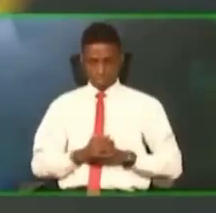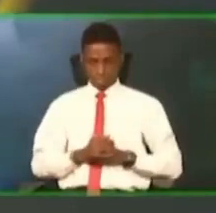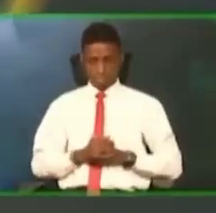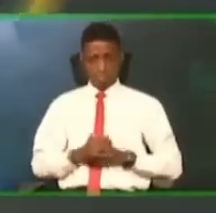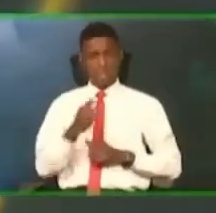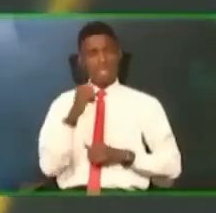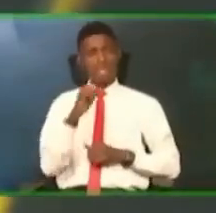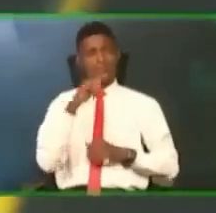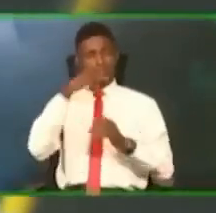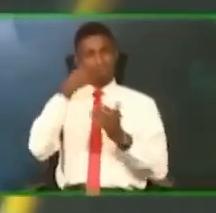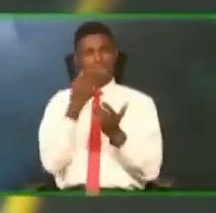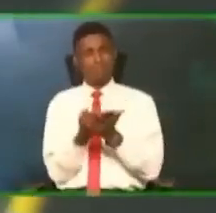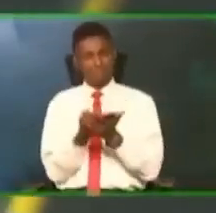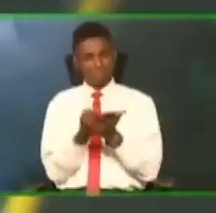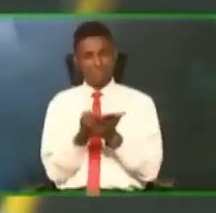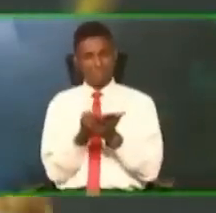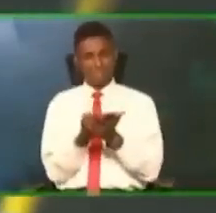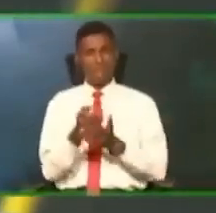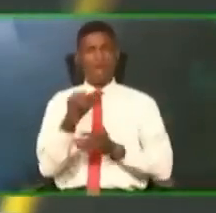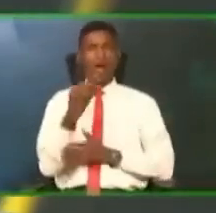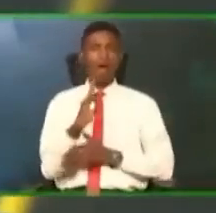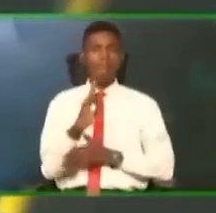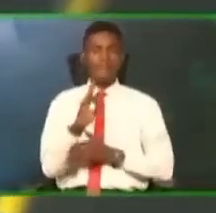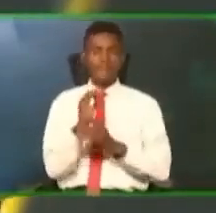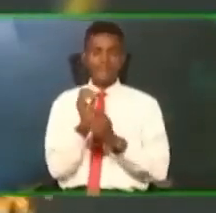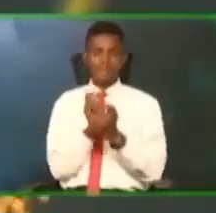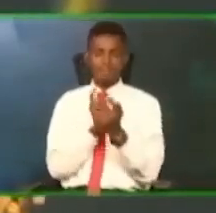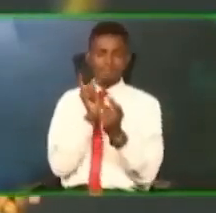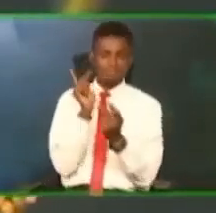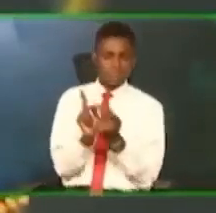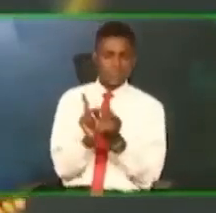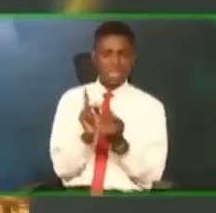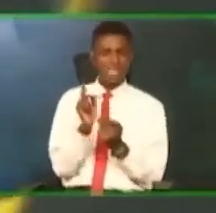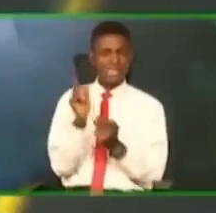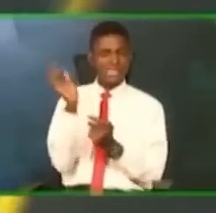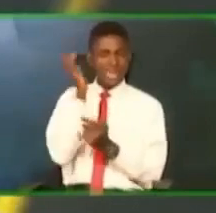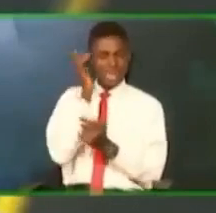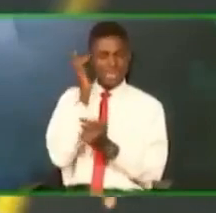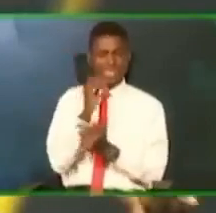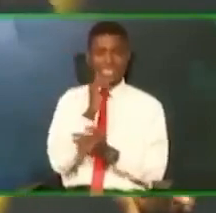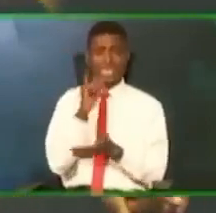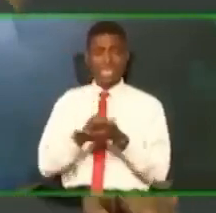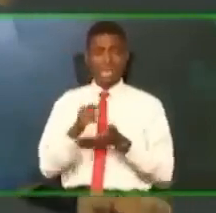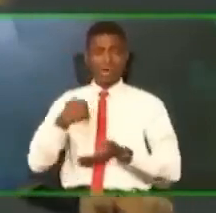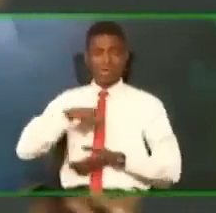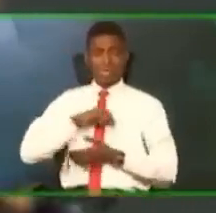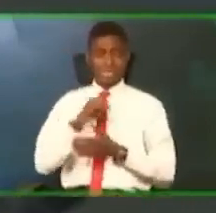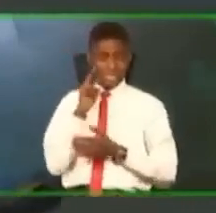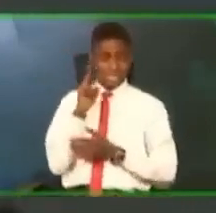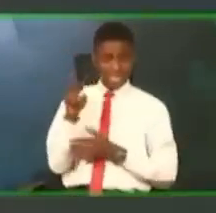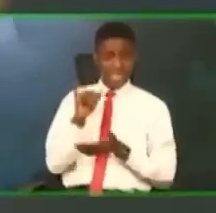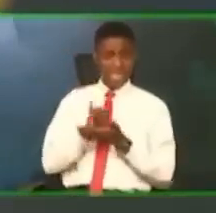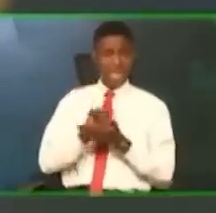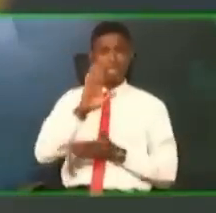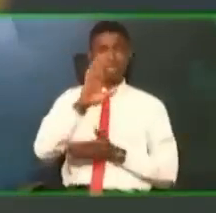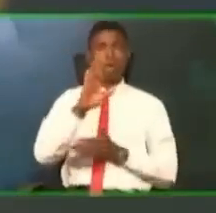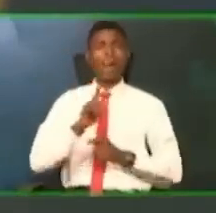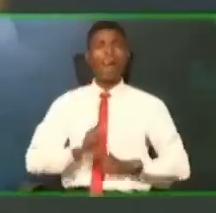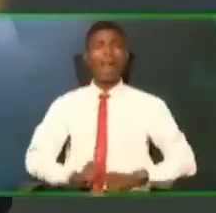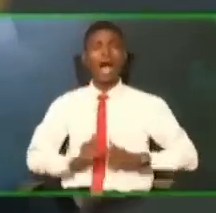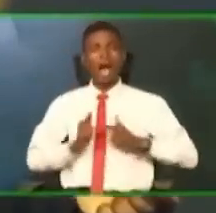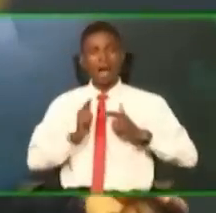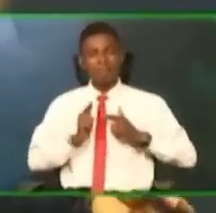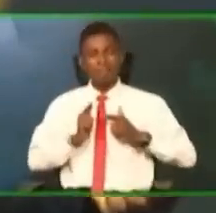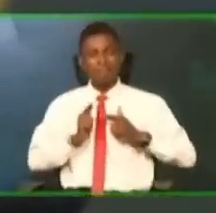The proof of accurate hearing is that we see that your life evolves into